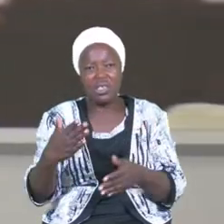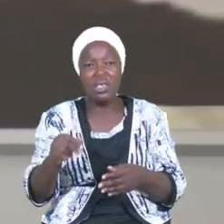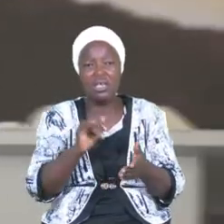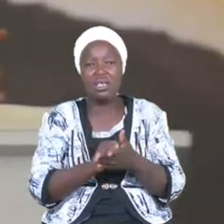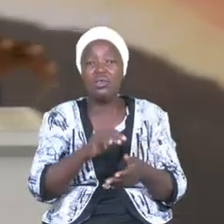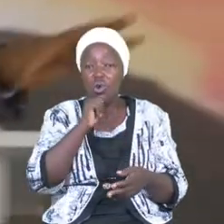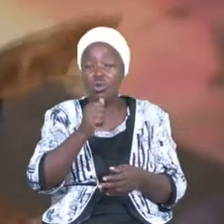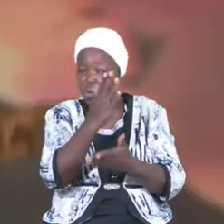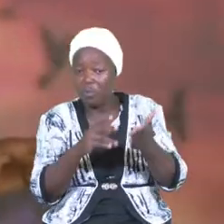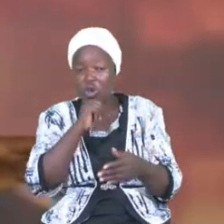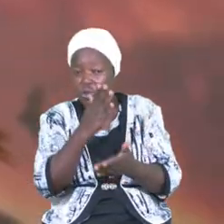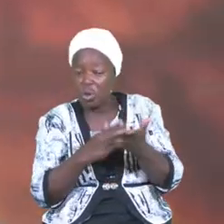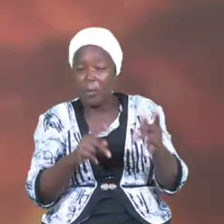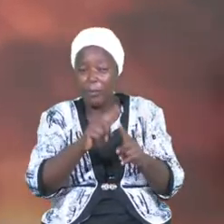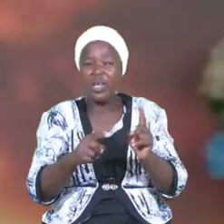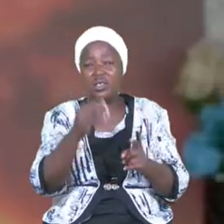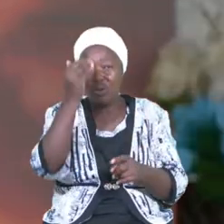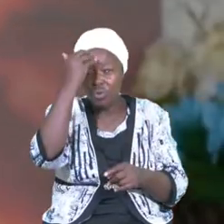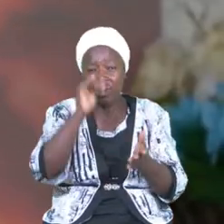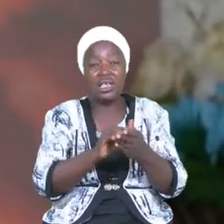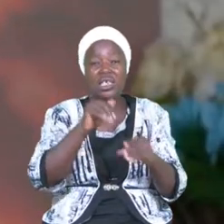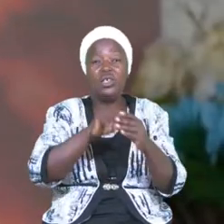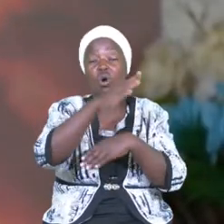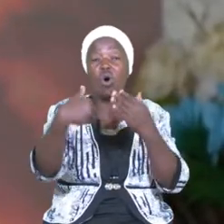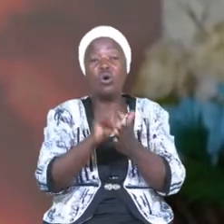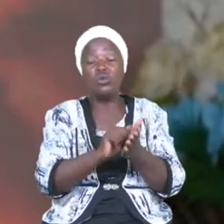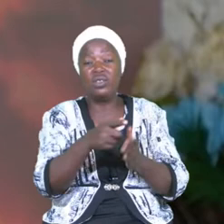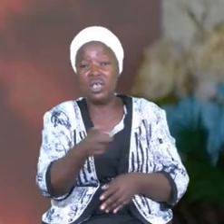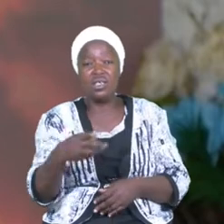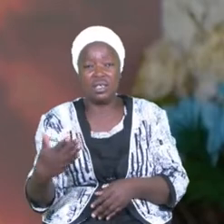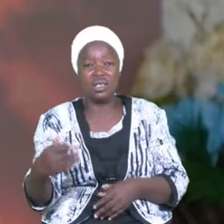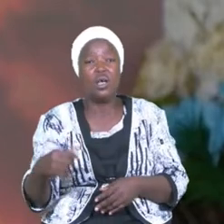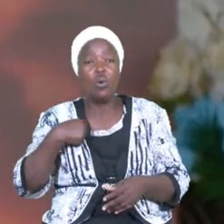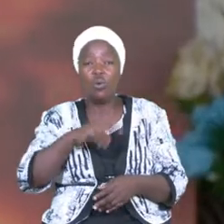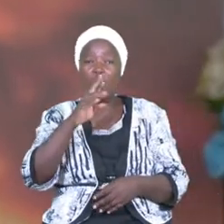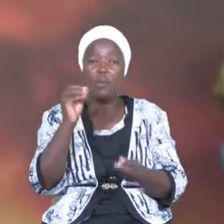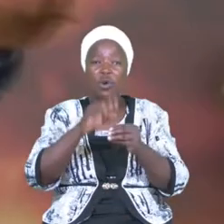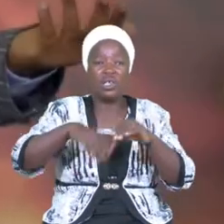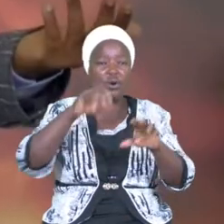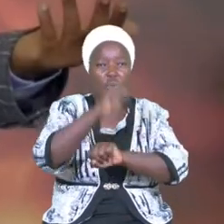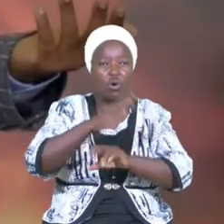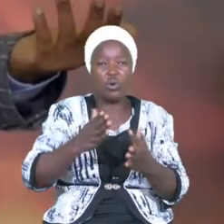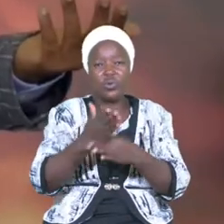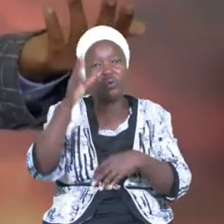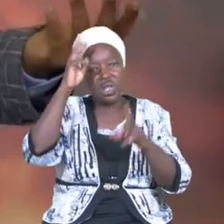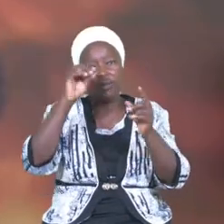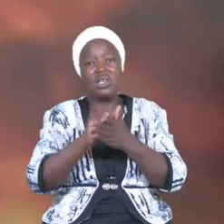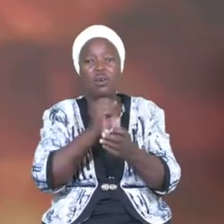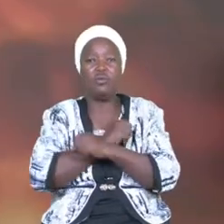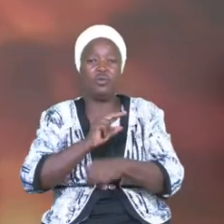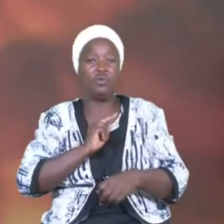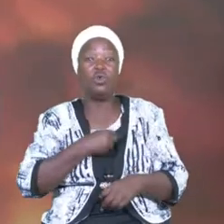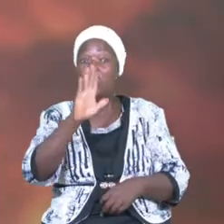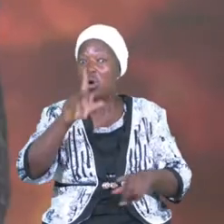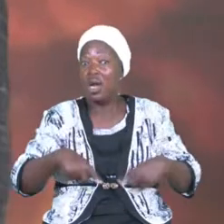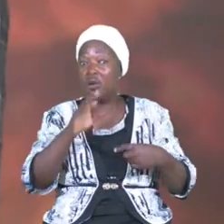are more than conquerors through him that loved us. Your life will be genuine, your